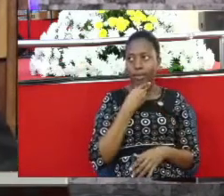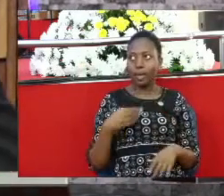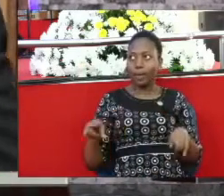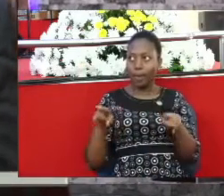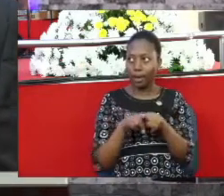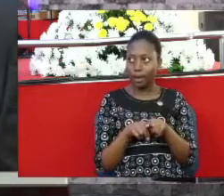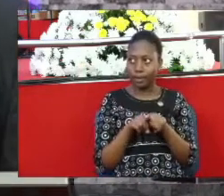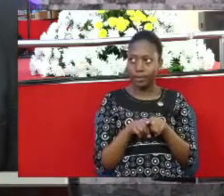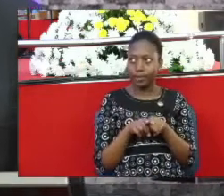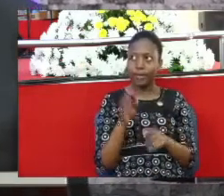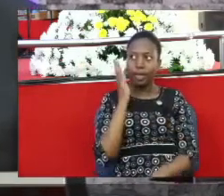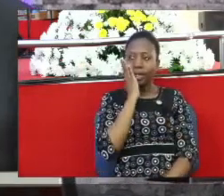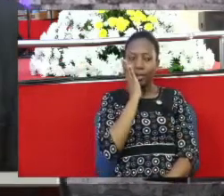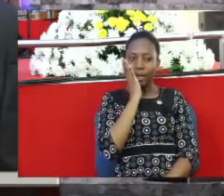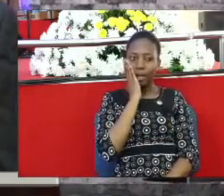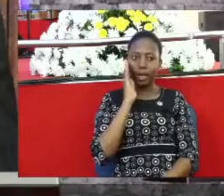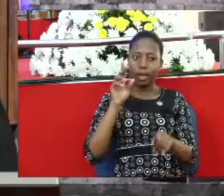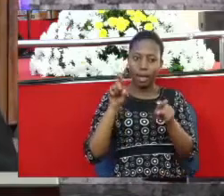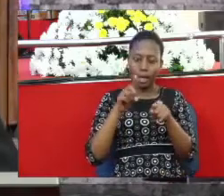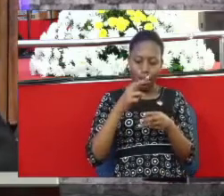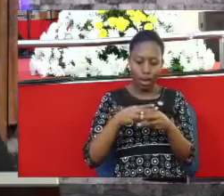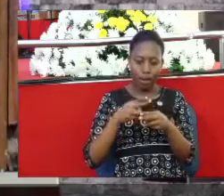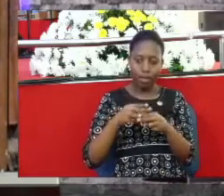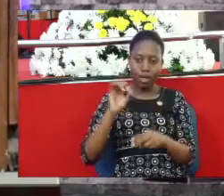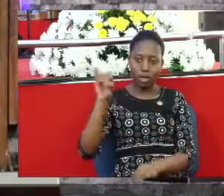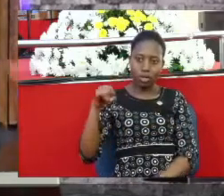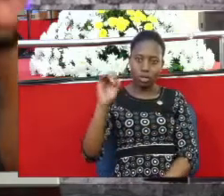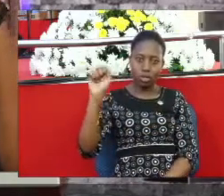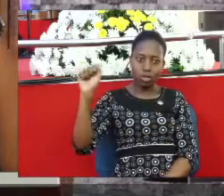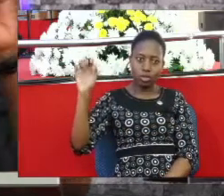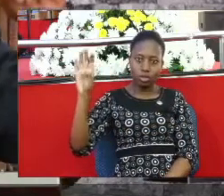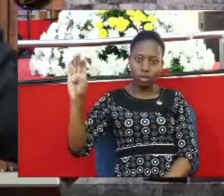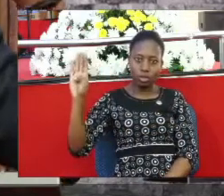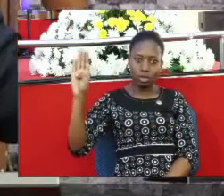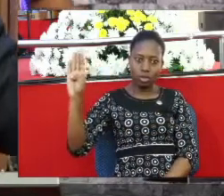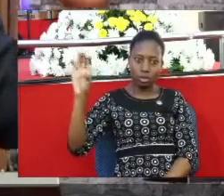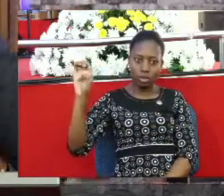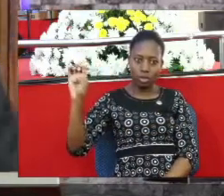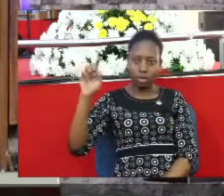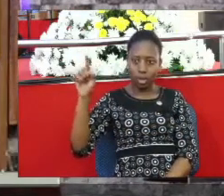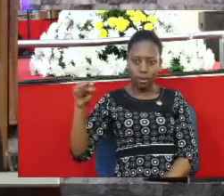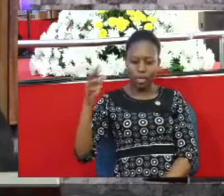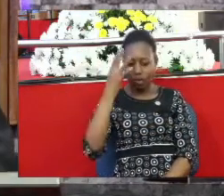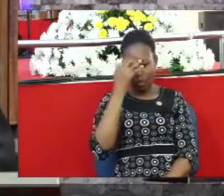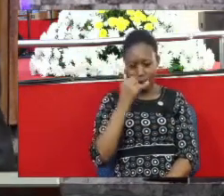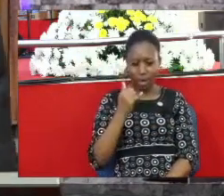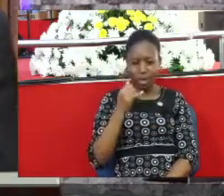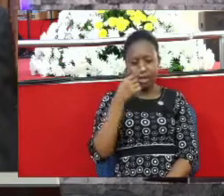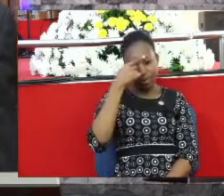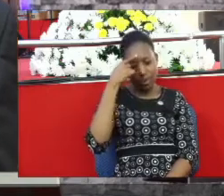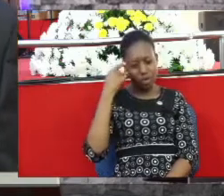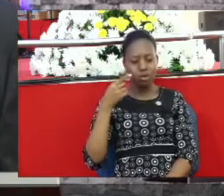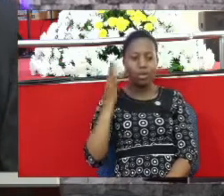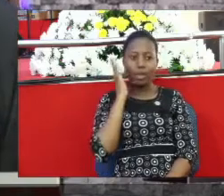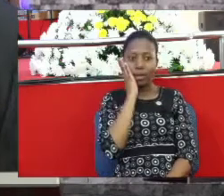him in pain. And Jabez called on the God of Israel, saying, oh, that you